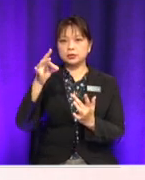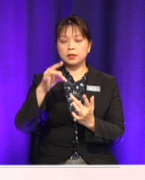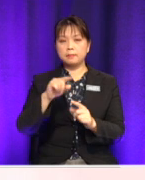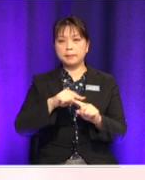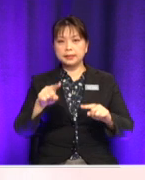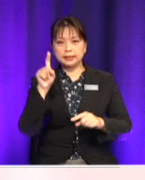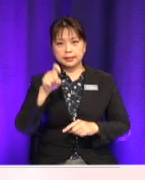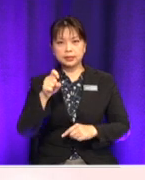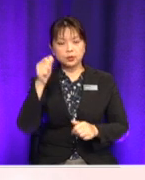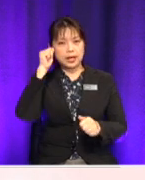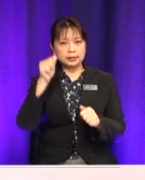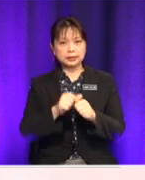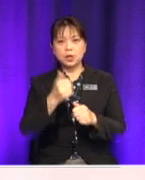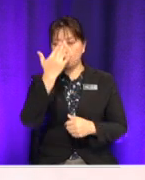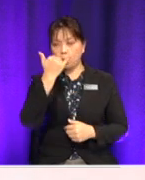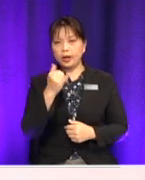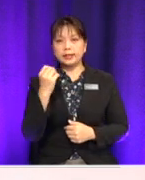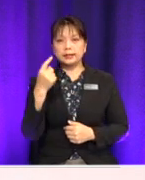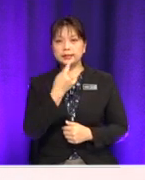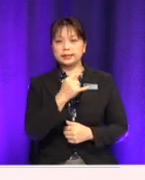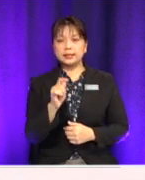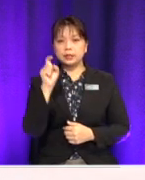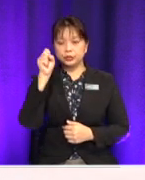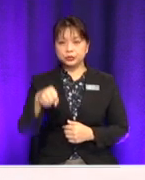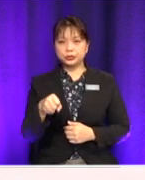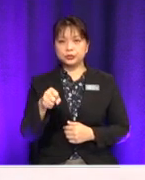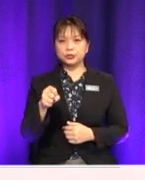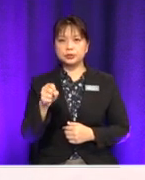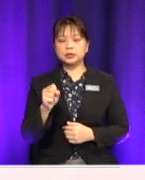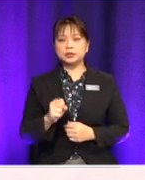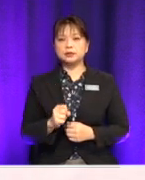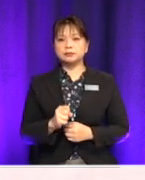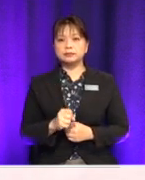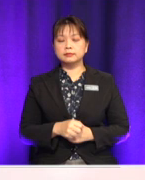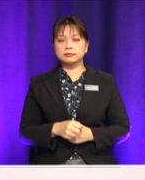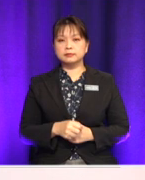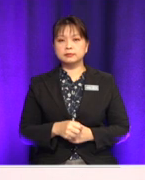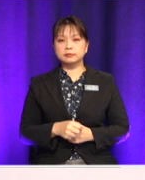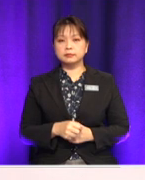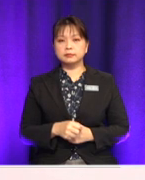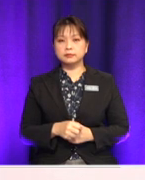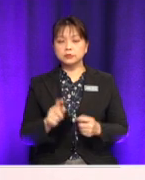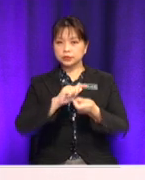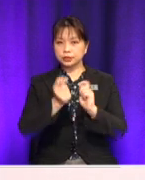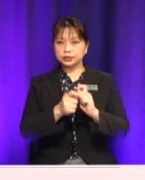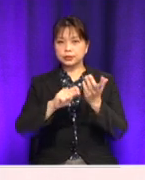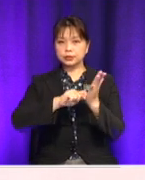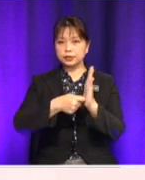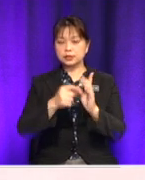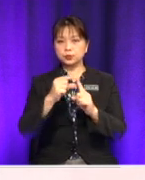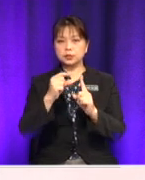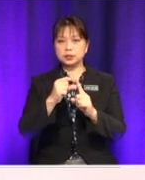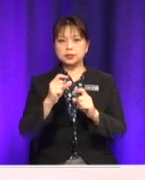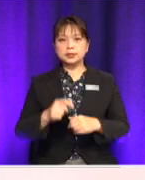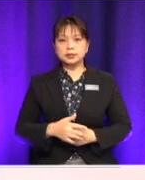important reason why they should identify the keywords so that they would expect to hear the idea of not lasting forever.